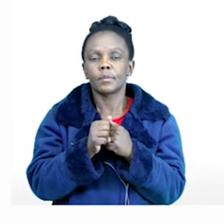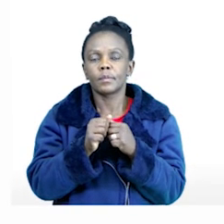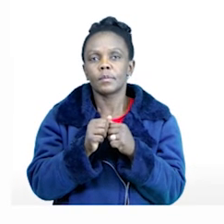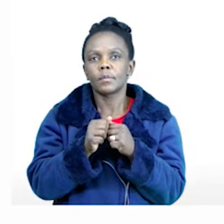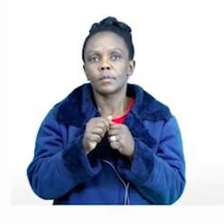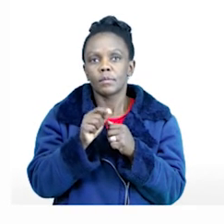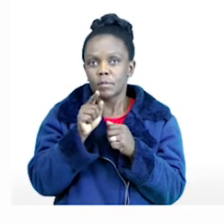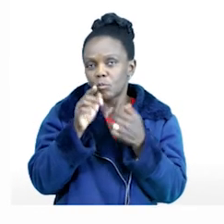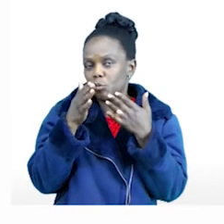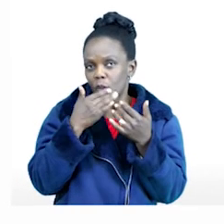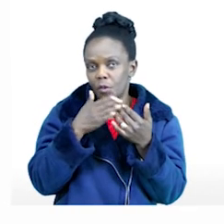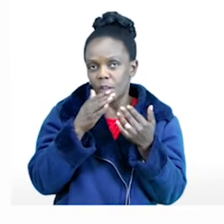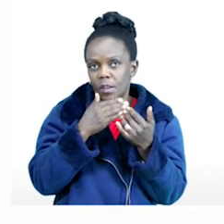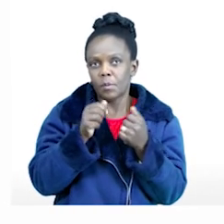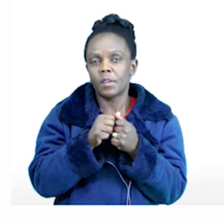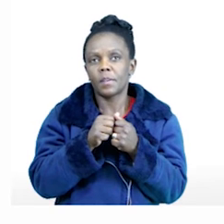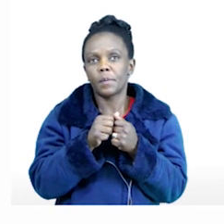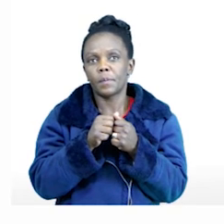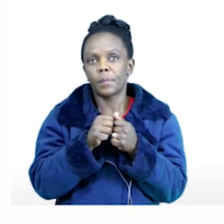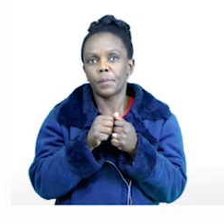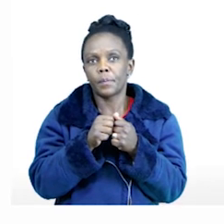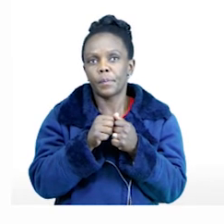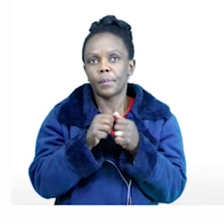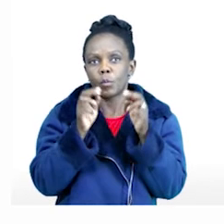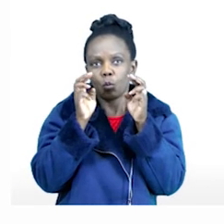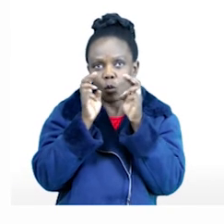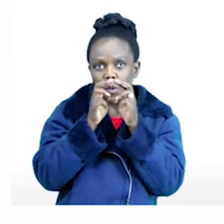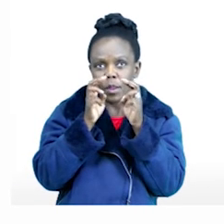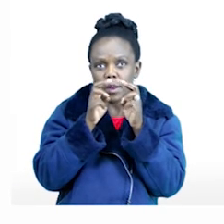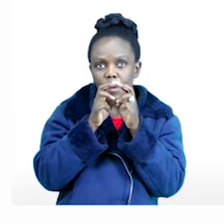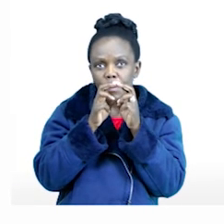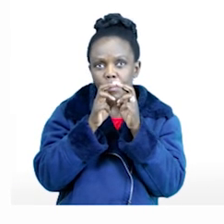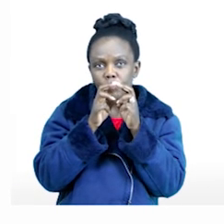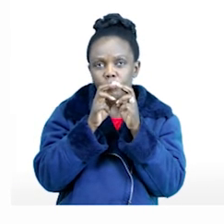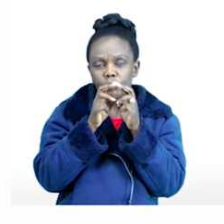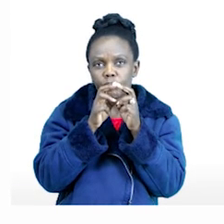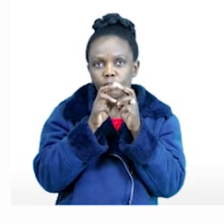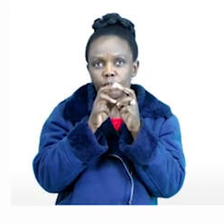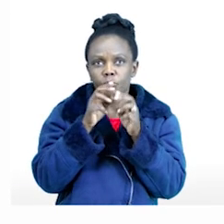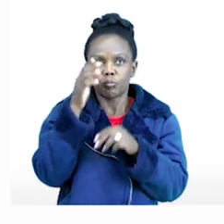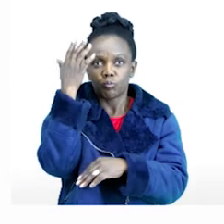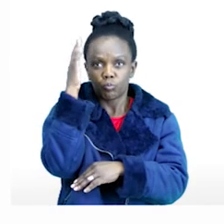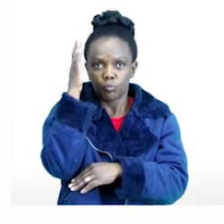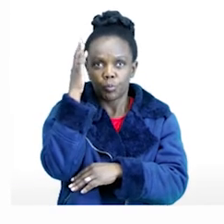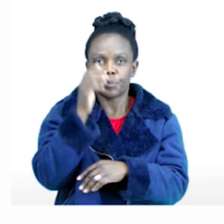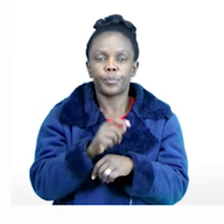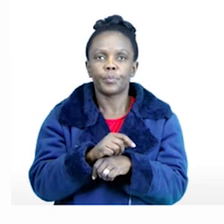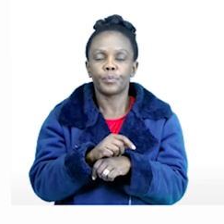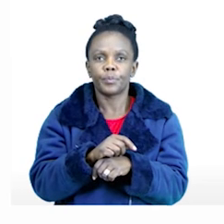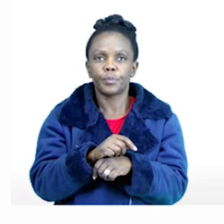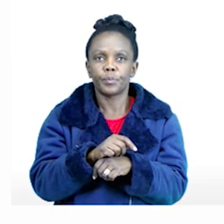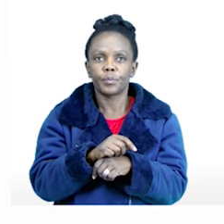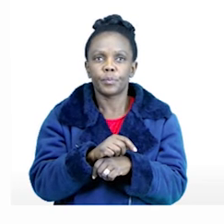the zigzag pattern. This is the one that the rabbit is going to use to get to the tree. So we are going to try the